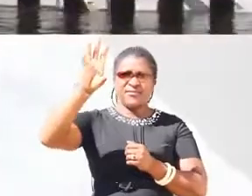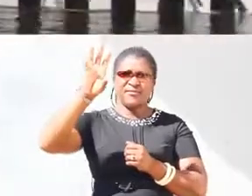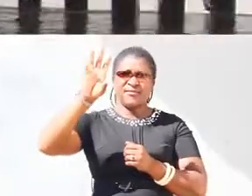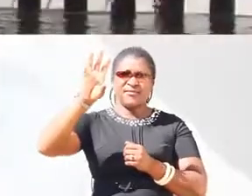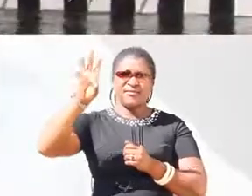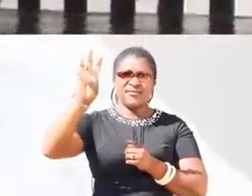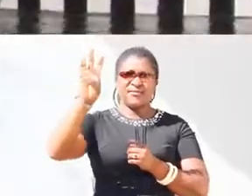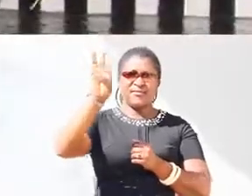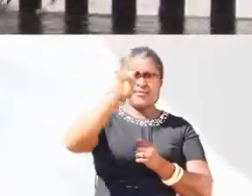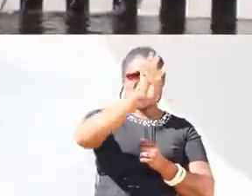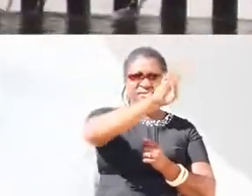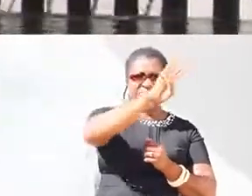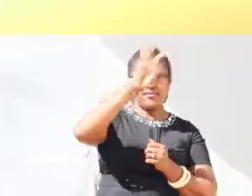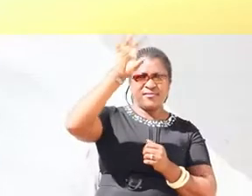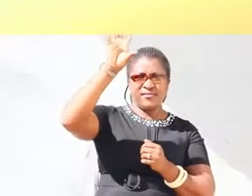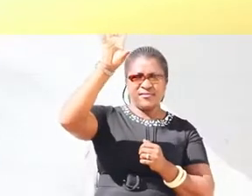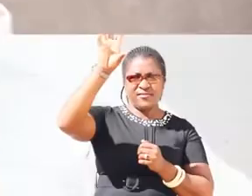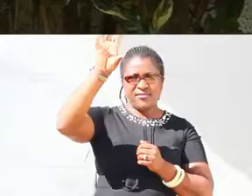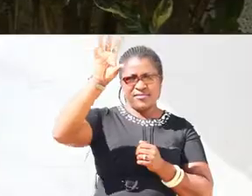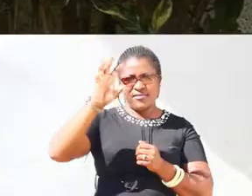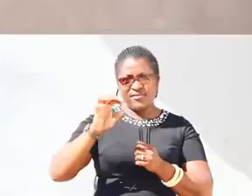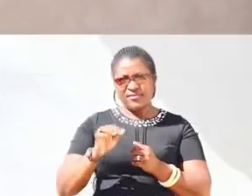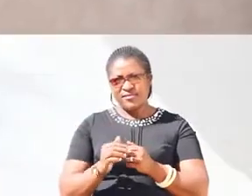Province, Western Province.